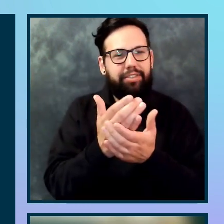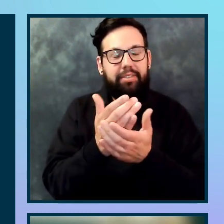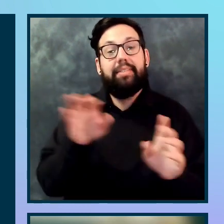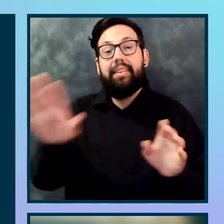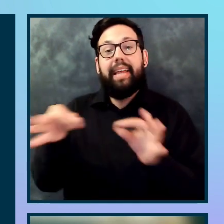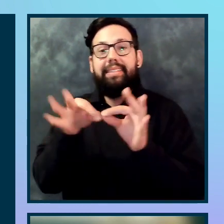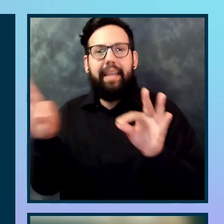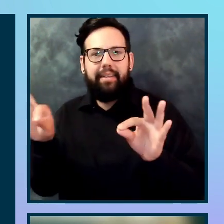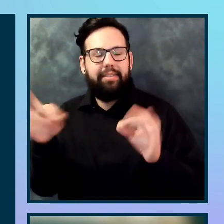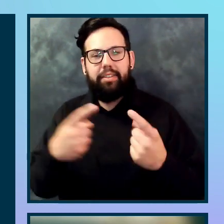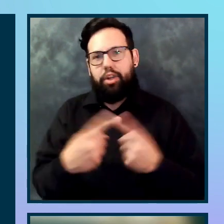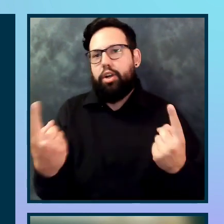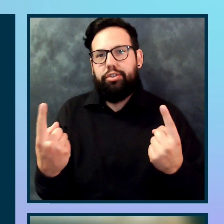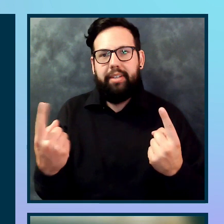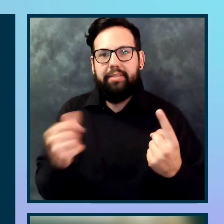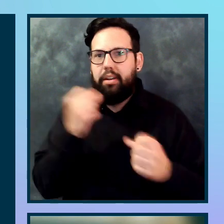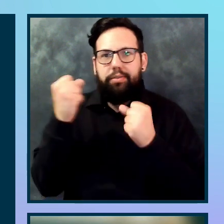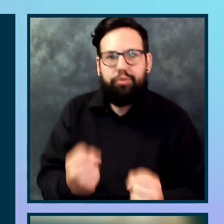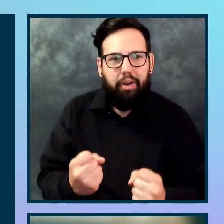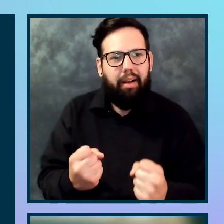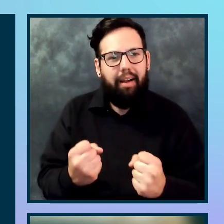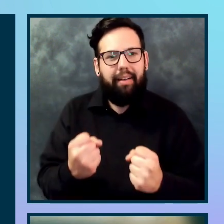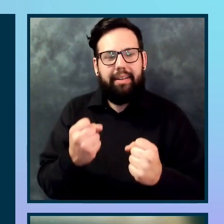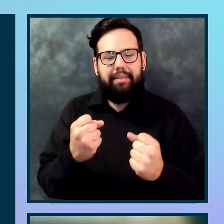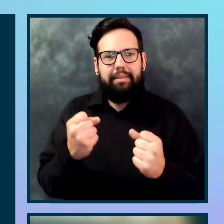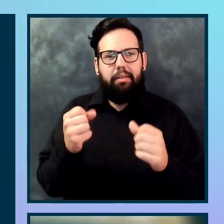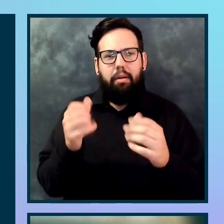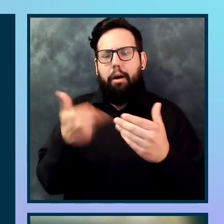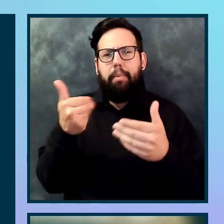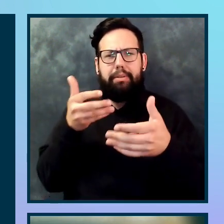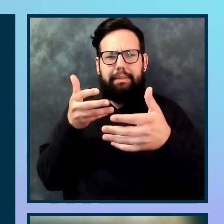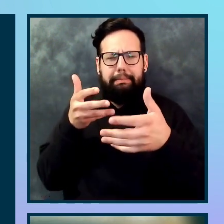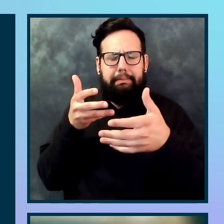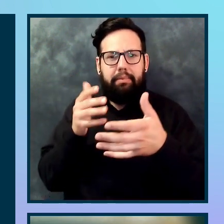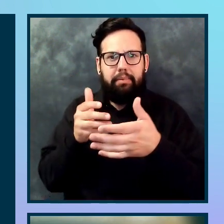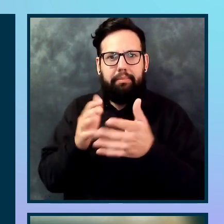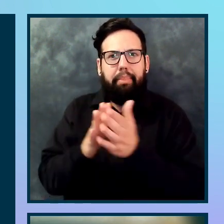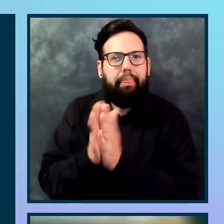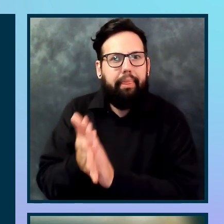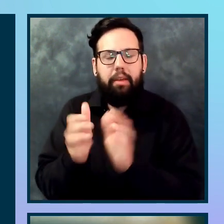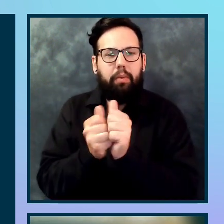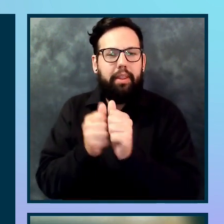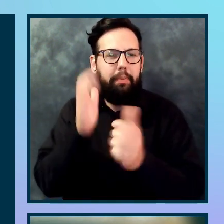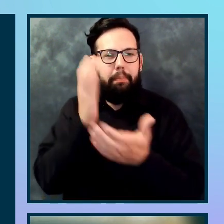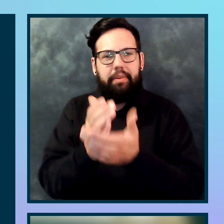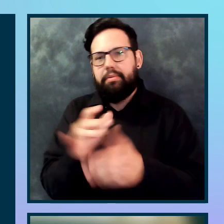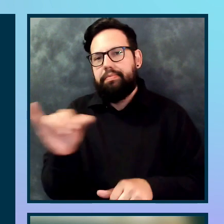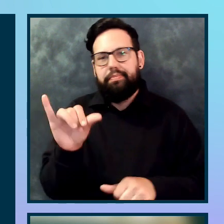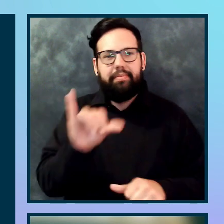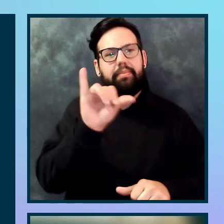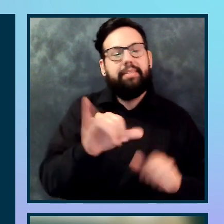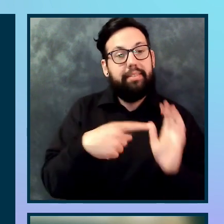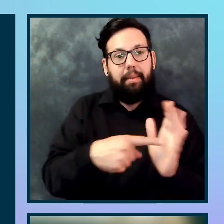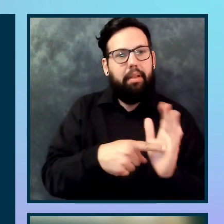that background, and it's just not contrasting enough. So this is an example of what you should